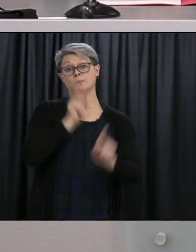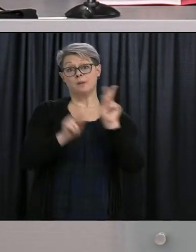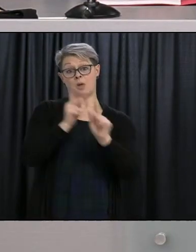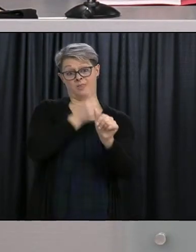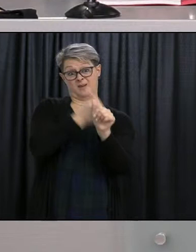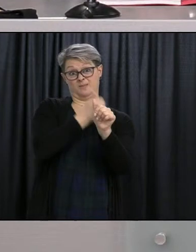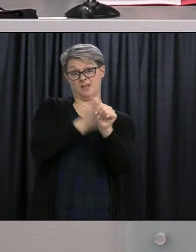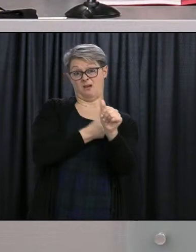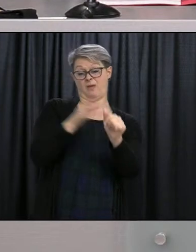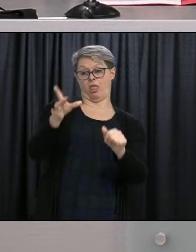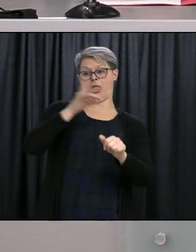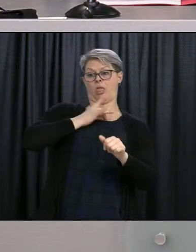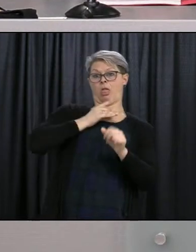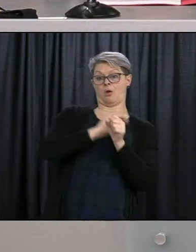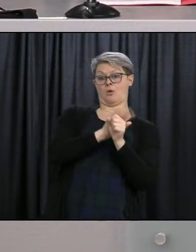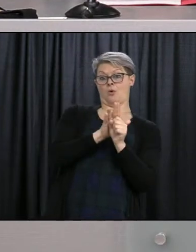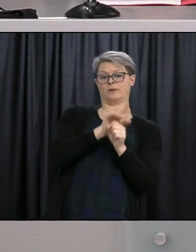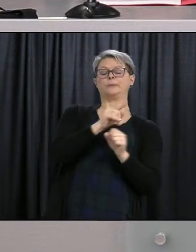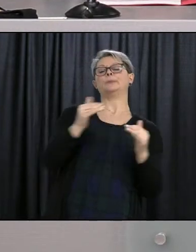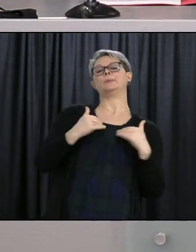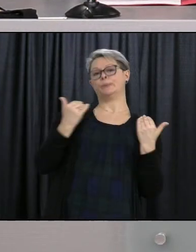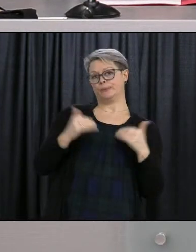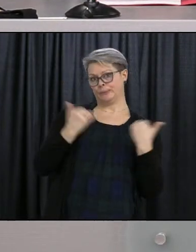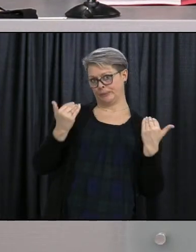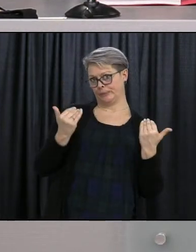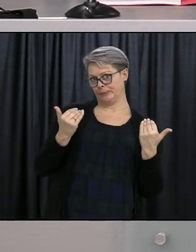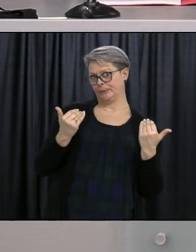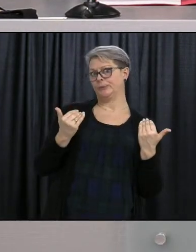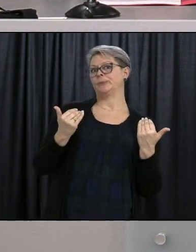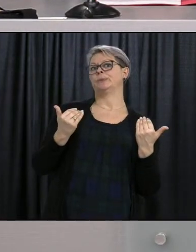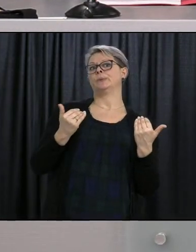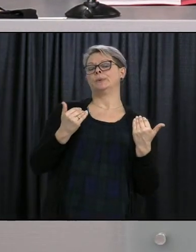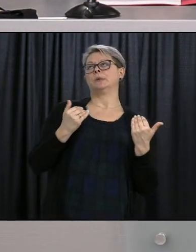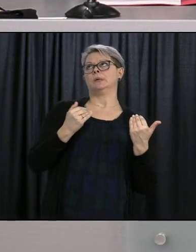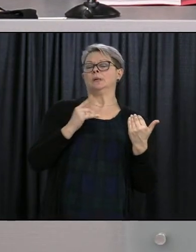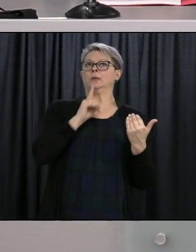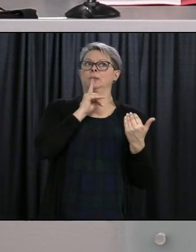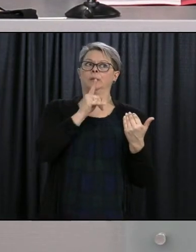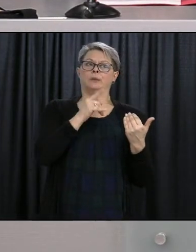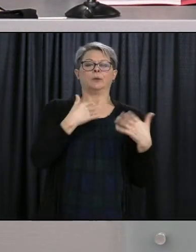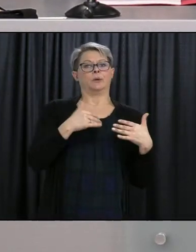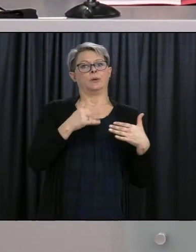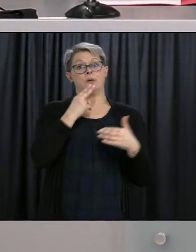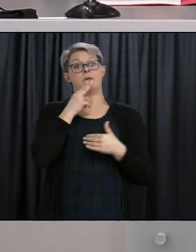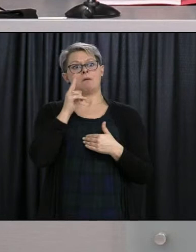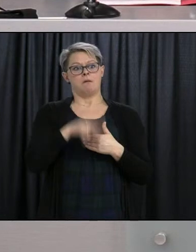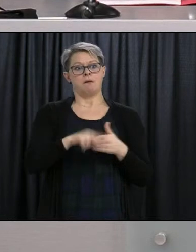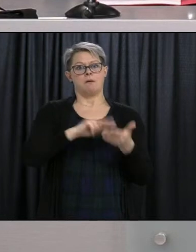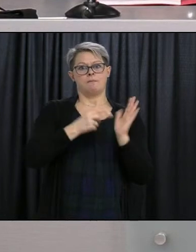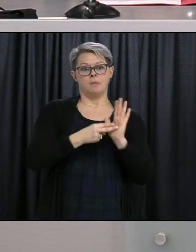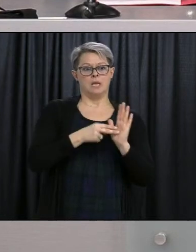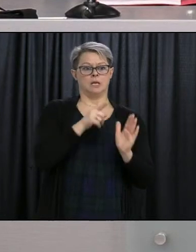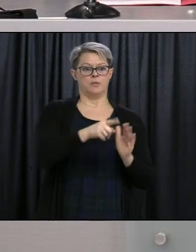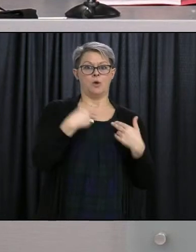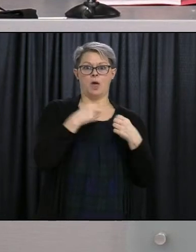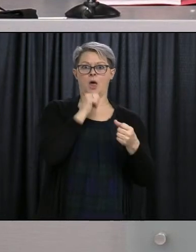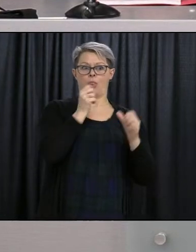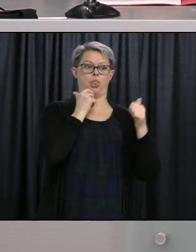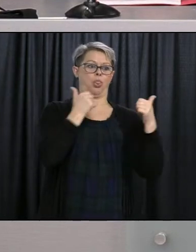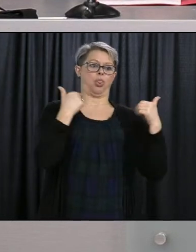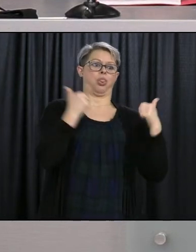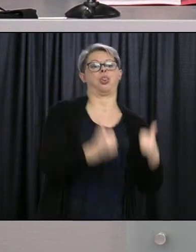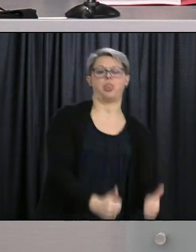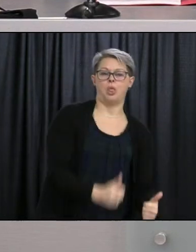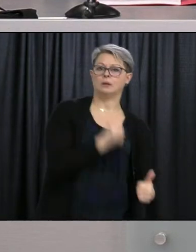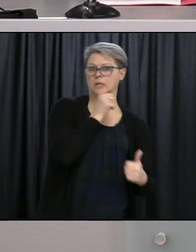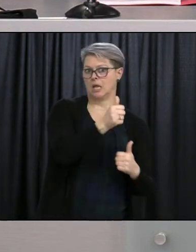COVID-19 are younger, and thankfully the symptoms are not debilitating. But for those who